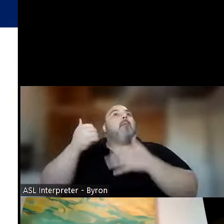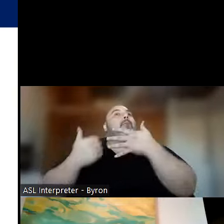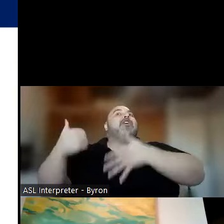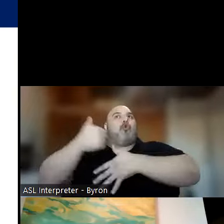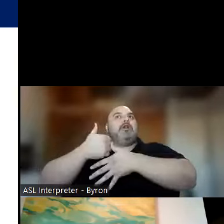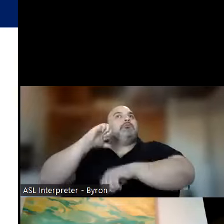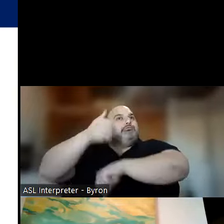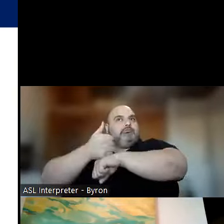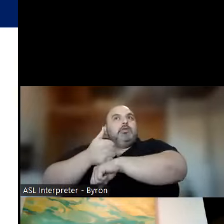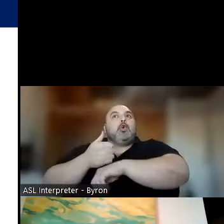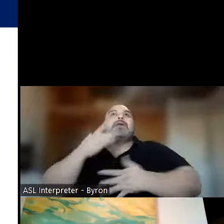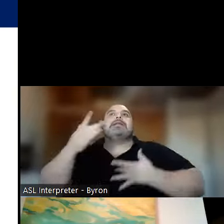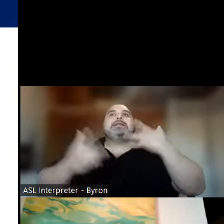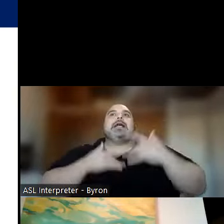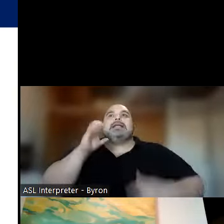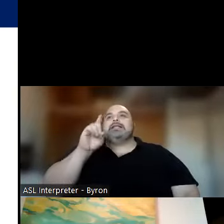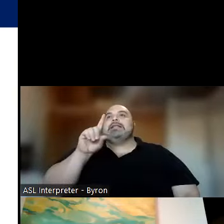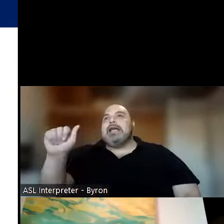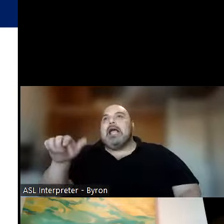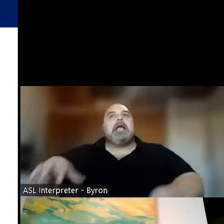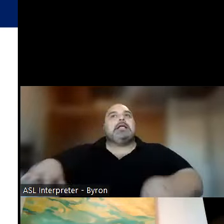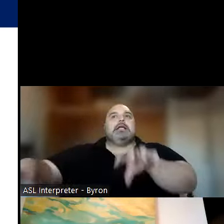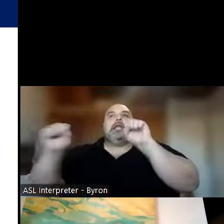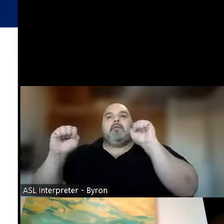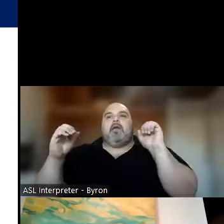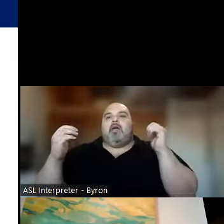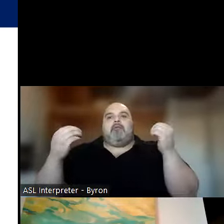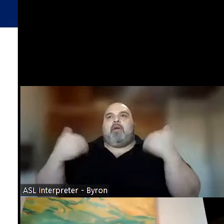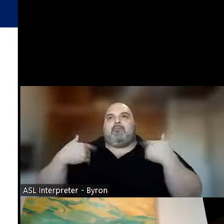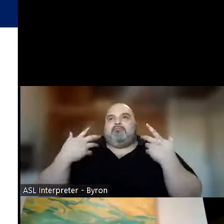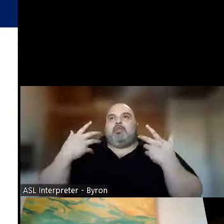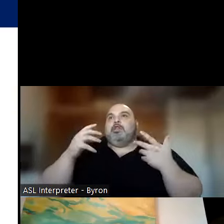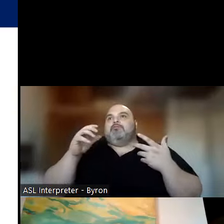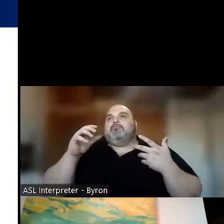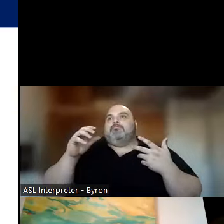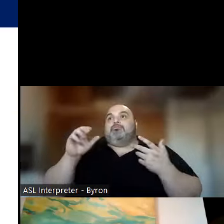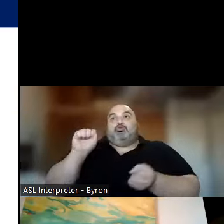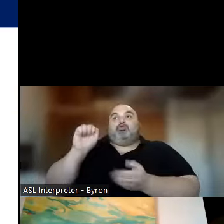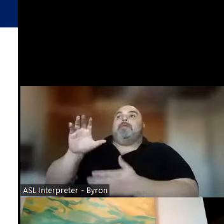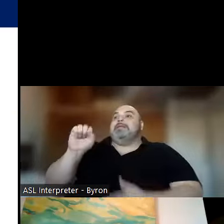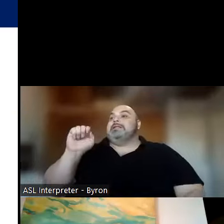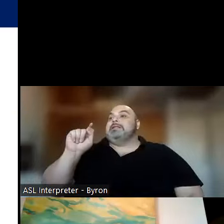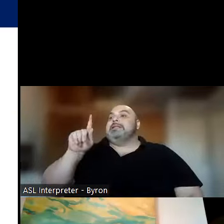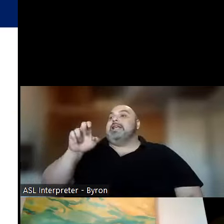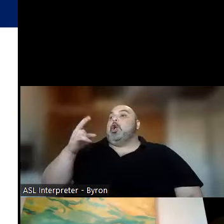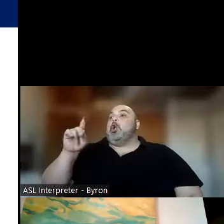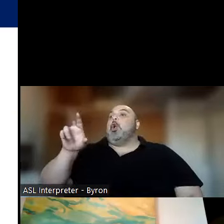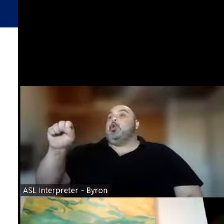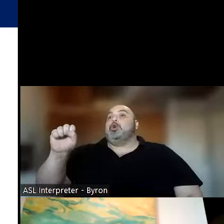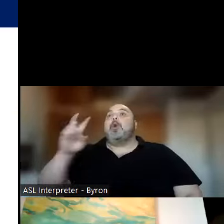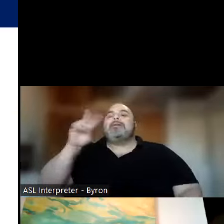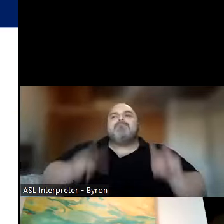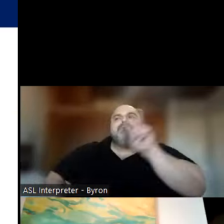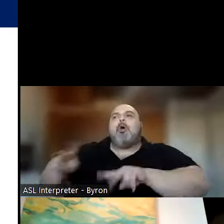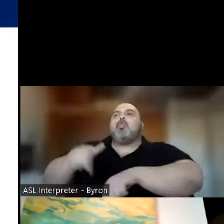just very excited that CDA has taken that up and has a broad group of stakeholders that are going to really look at long-term care facilities,